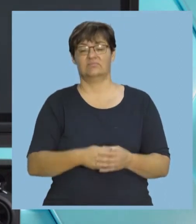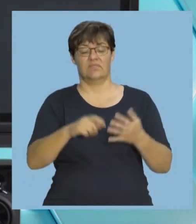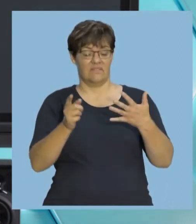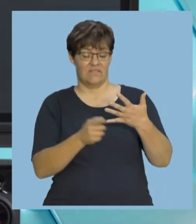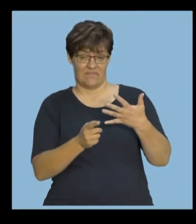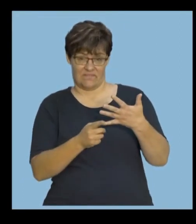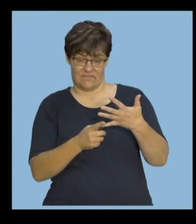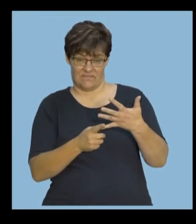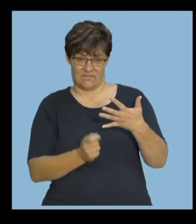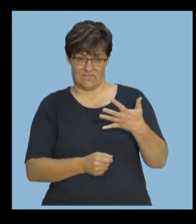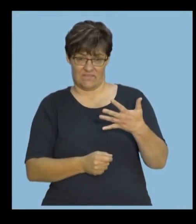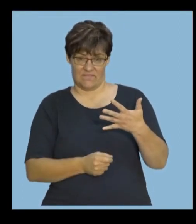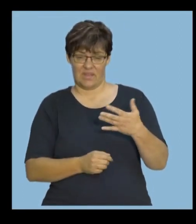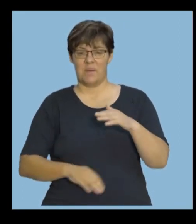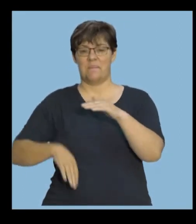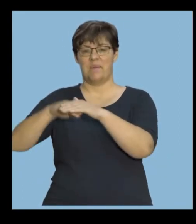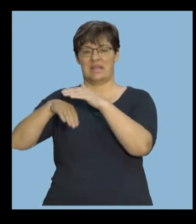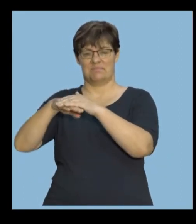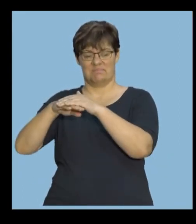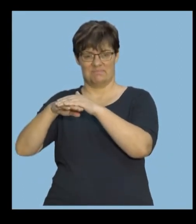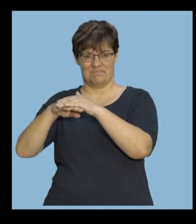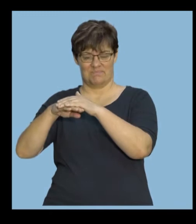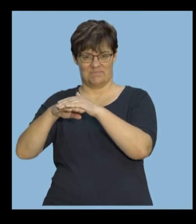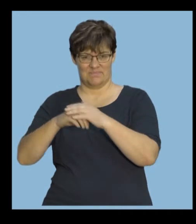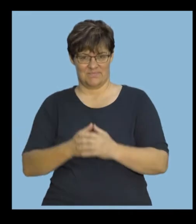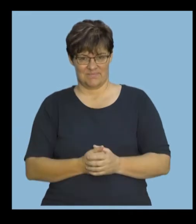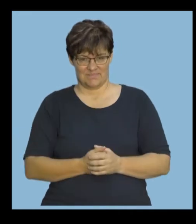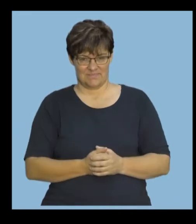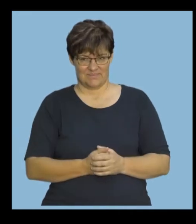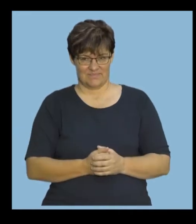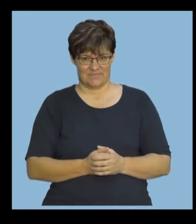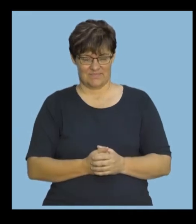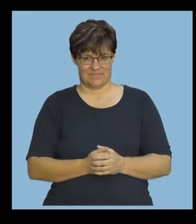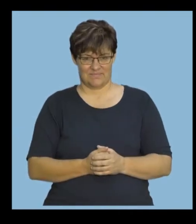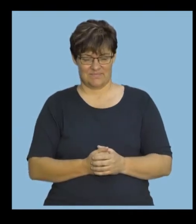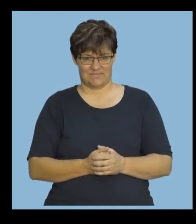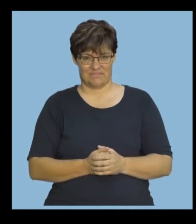Okay. Then we have our maximum value,